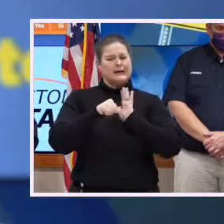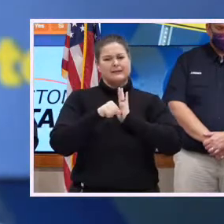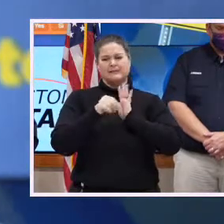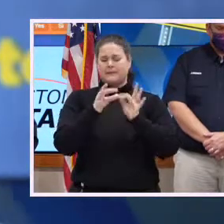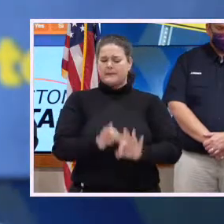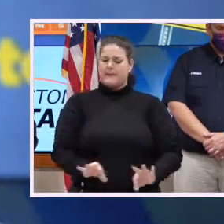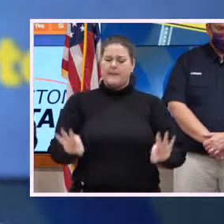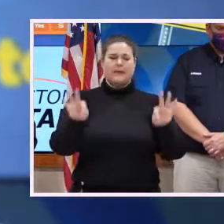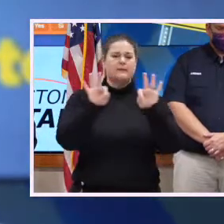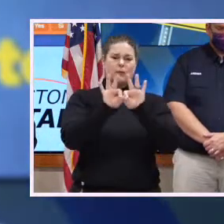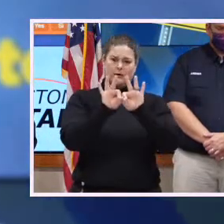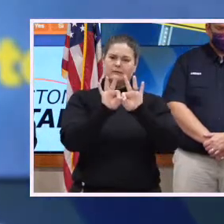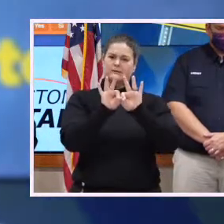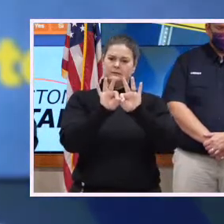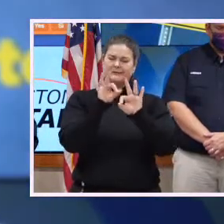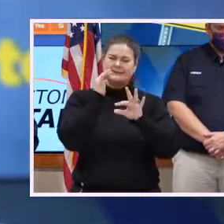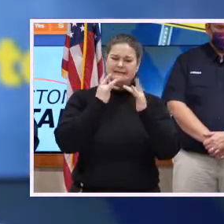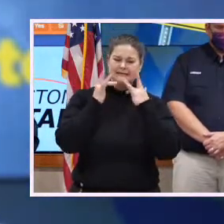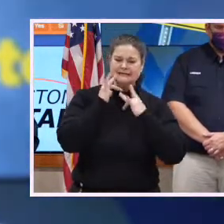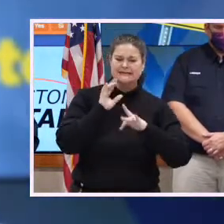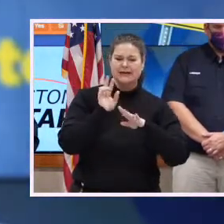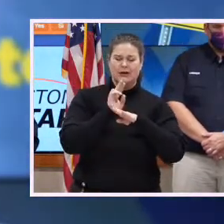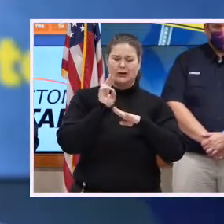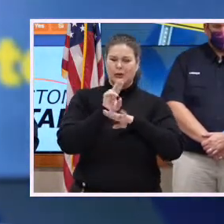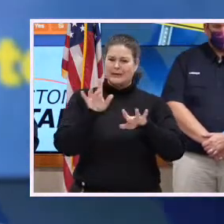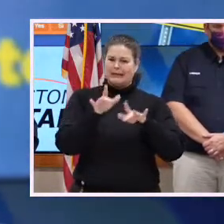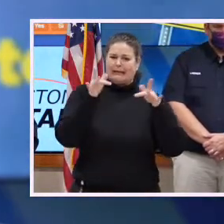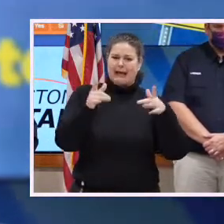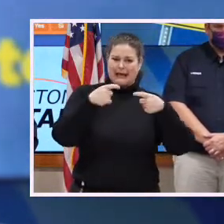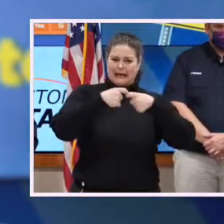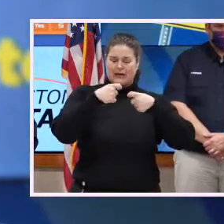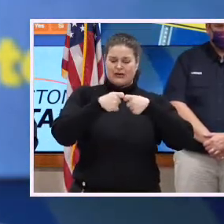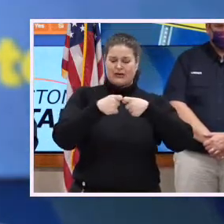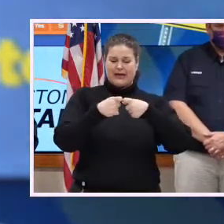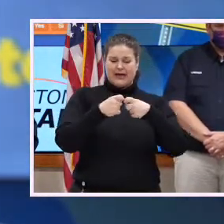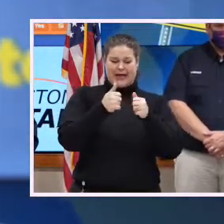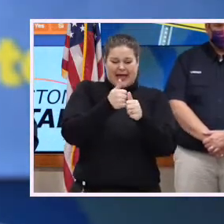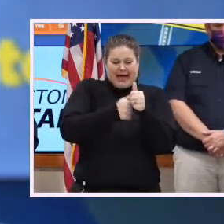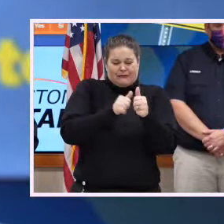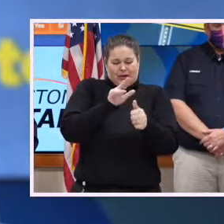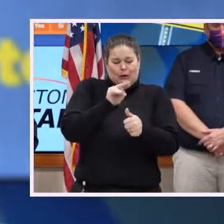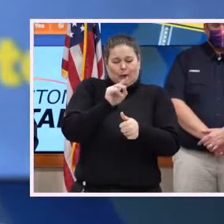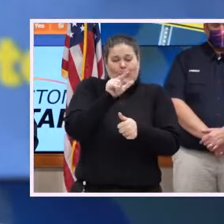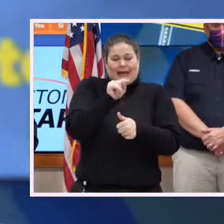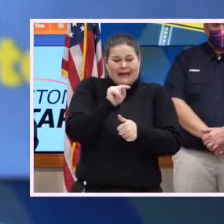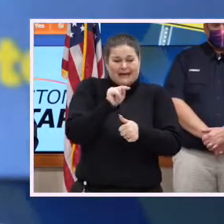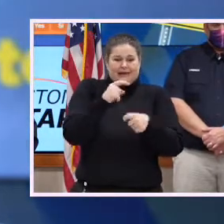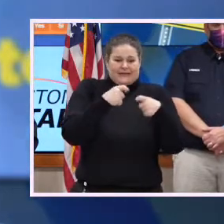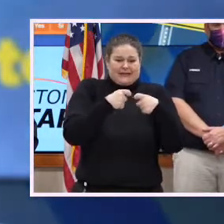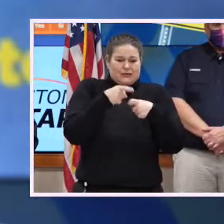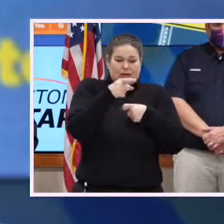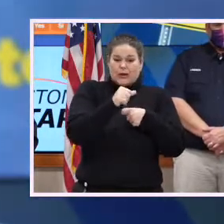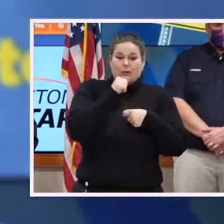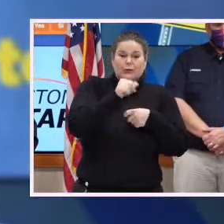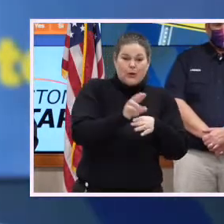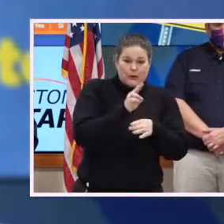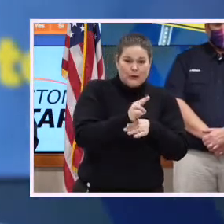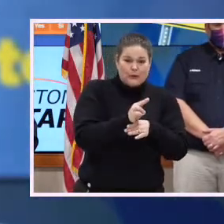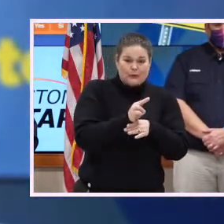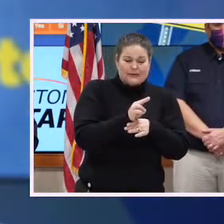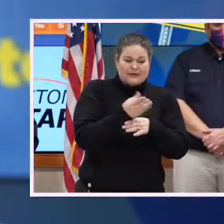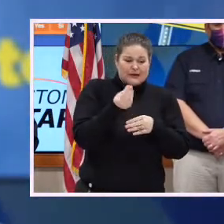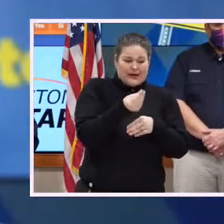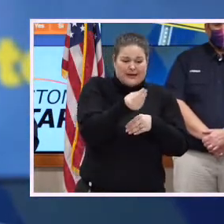conservation. Every unit of power that you don't use helps one of your fellow Harris